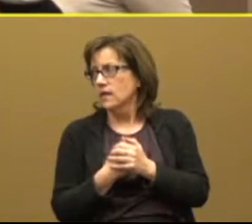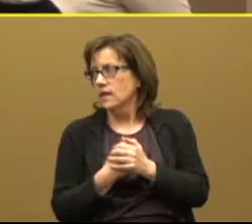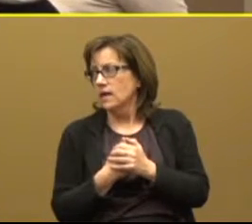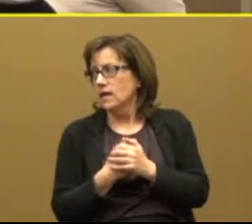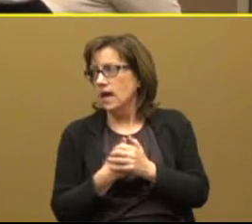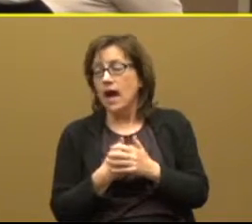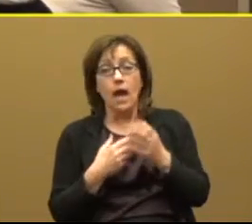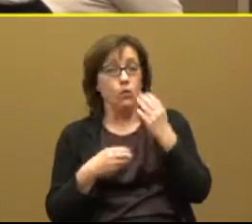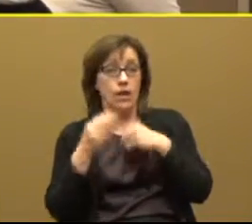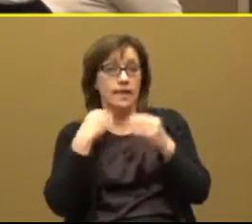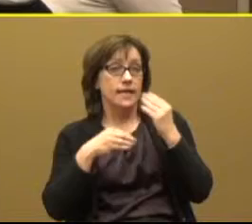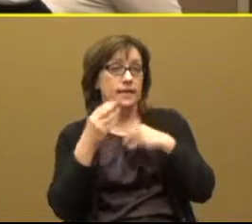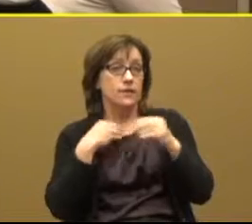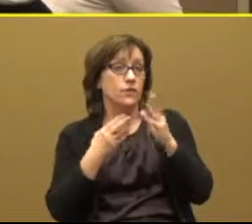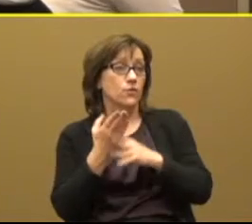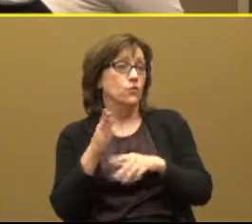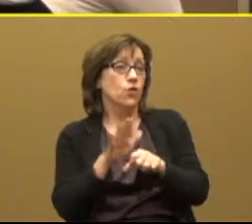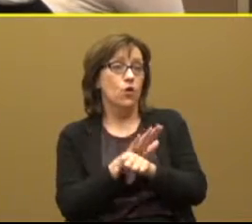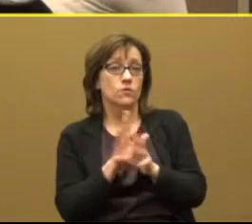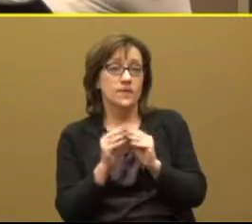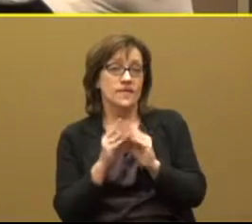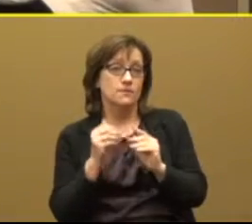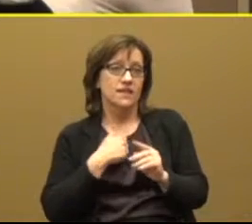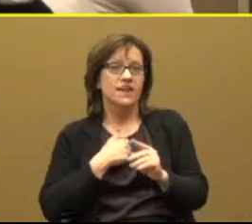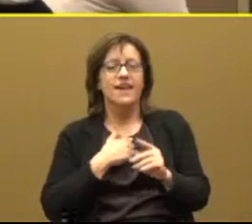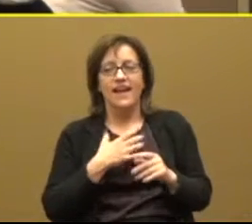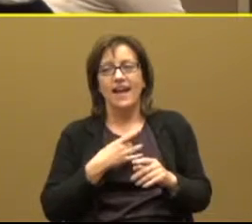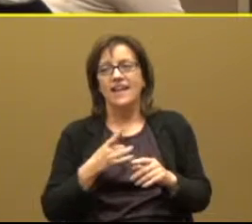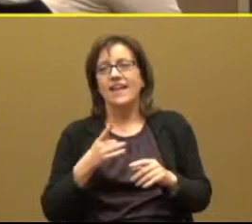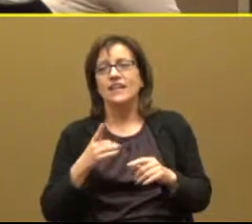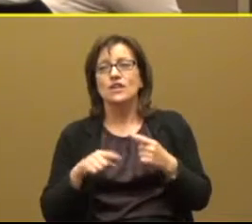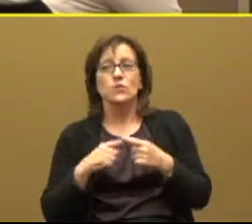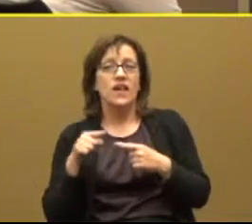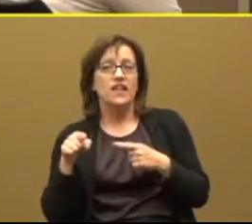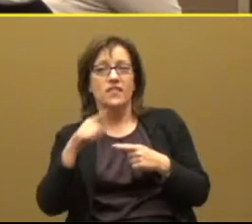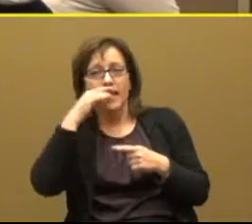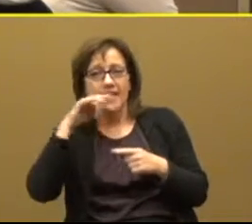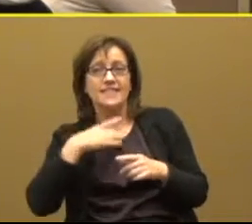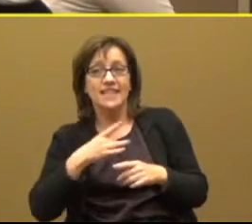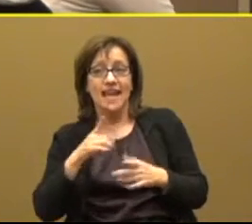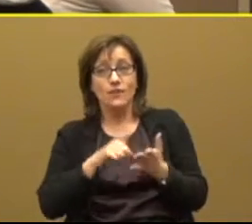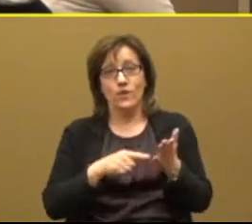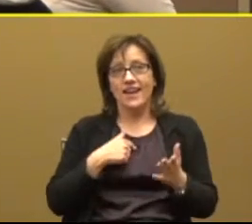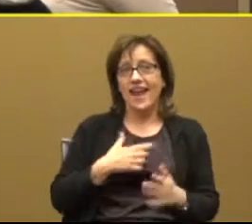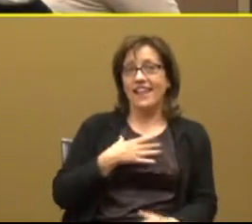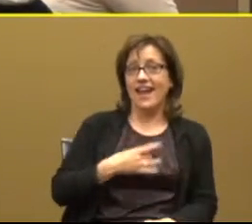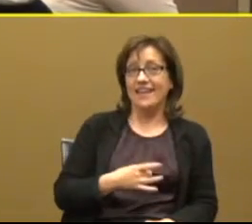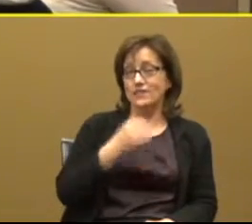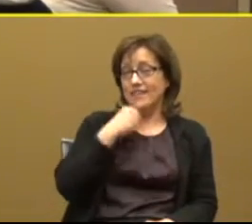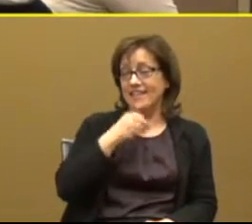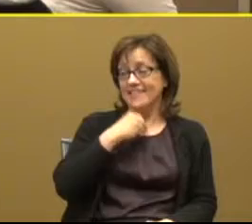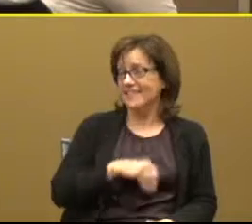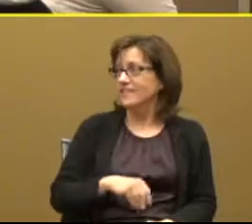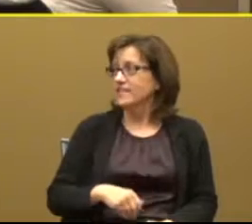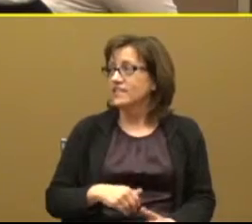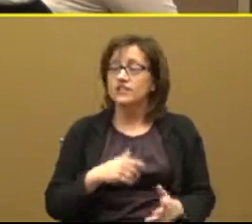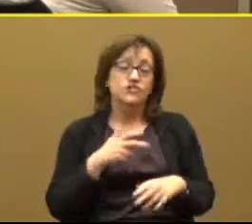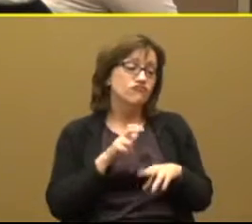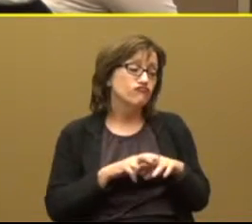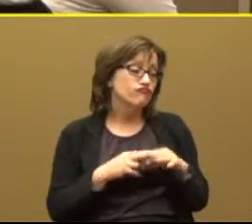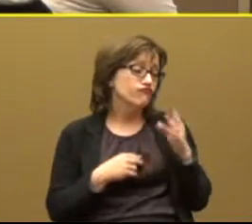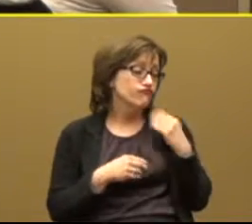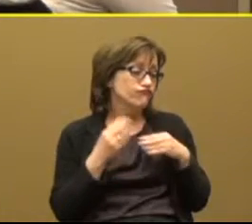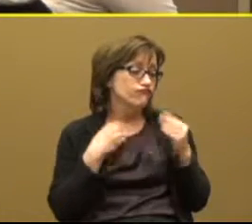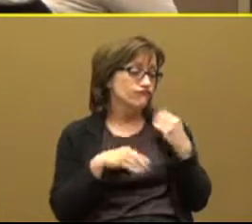these sessions. So I like it when they like things that I like too. So I'll just sit and munch my way through